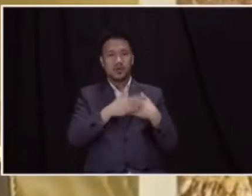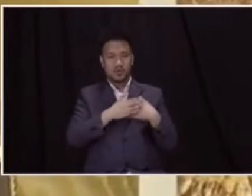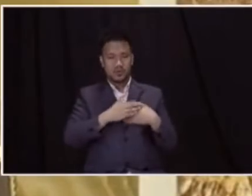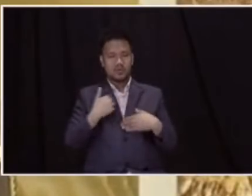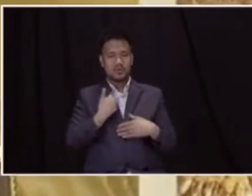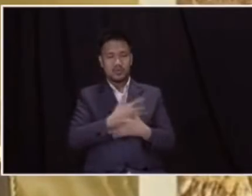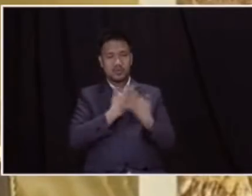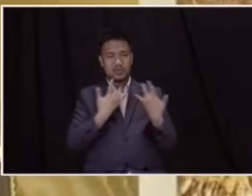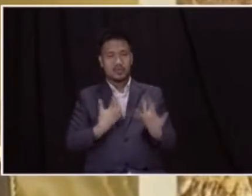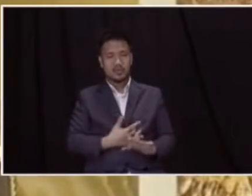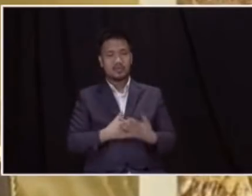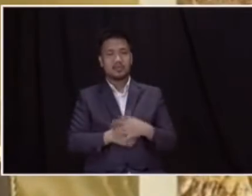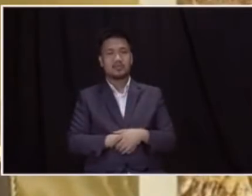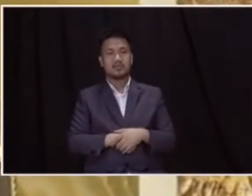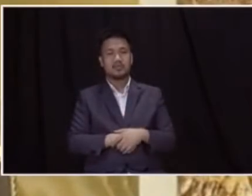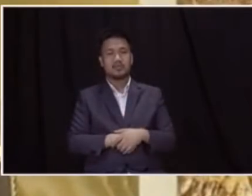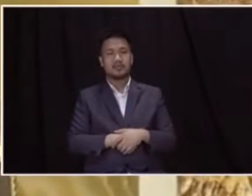our hearts.